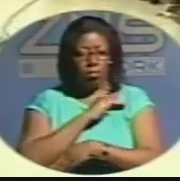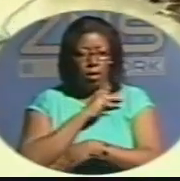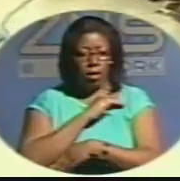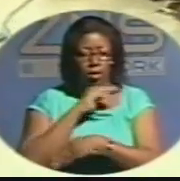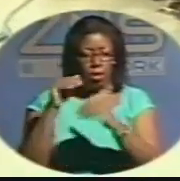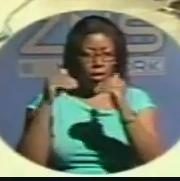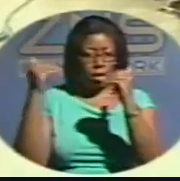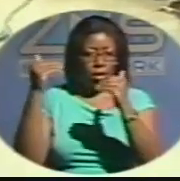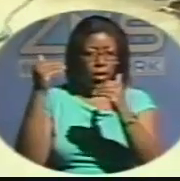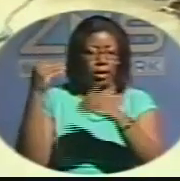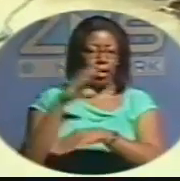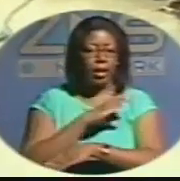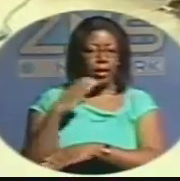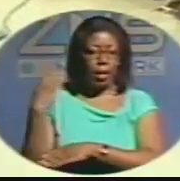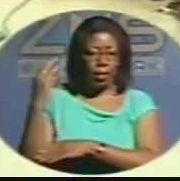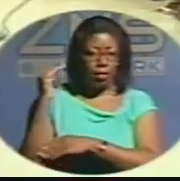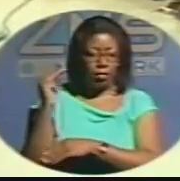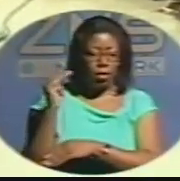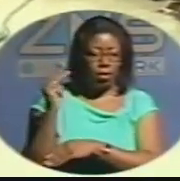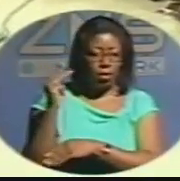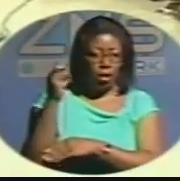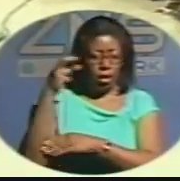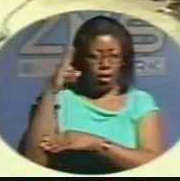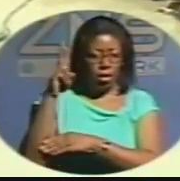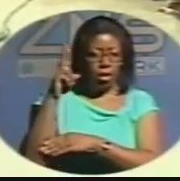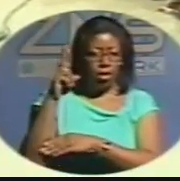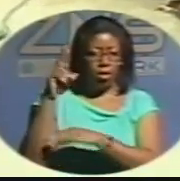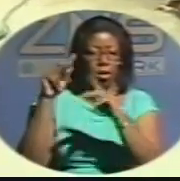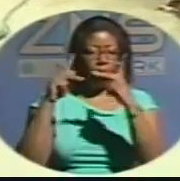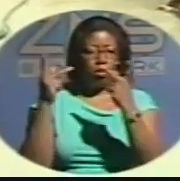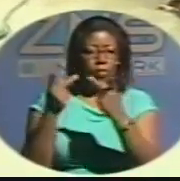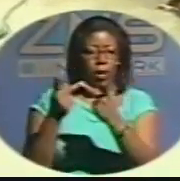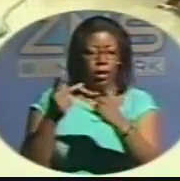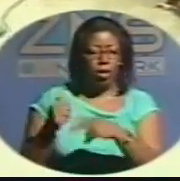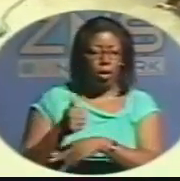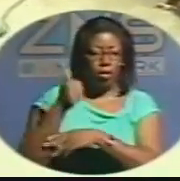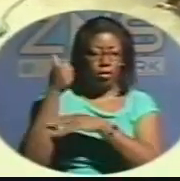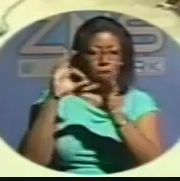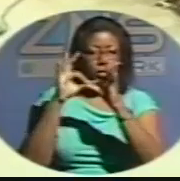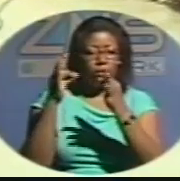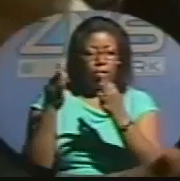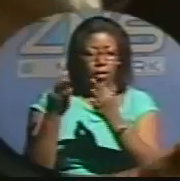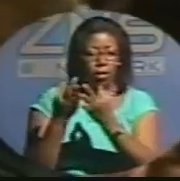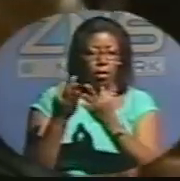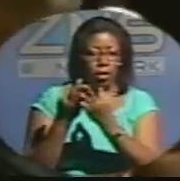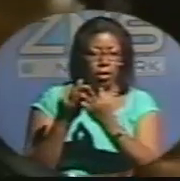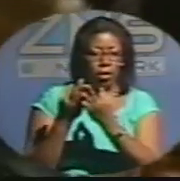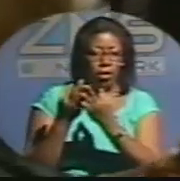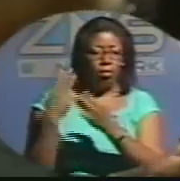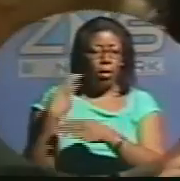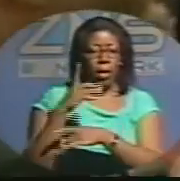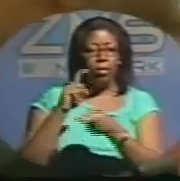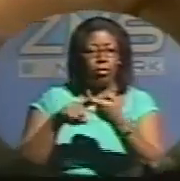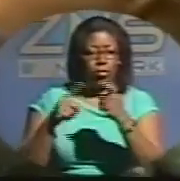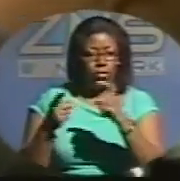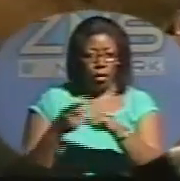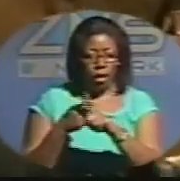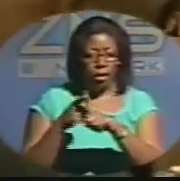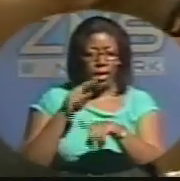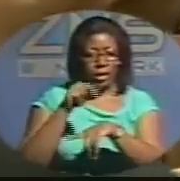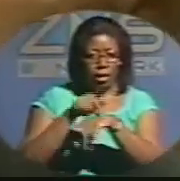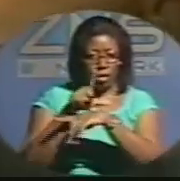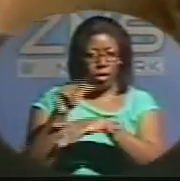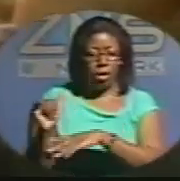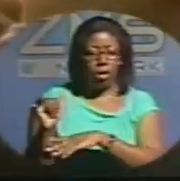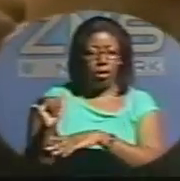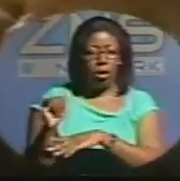as a cabinet minister, member of parliament, senior party officer, family member, and friend. The accolades and well wishes nationally speaks